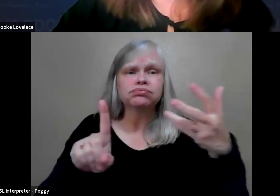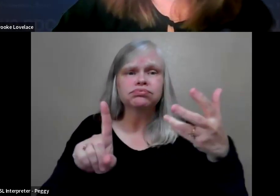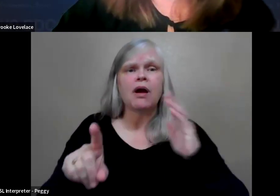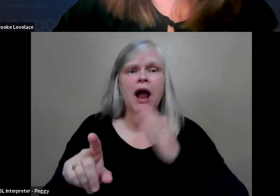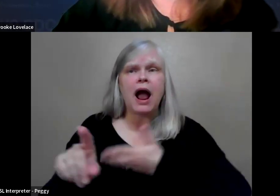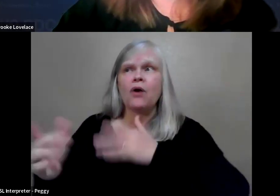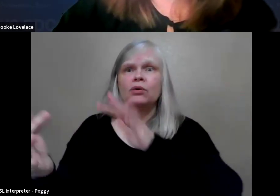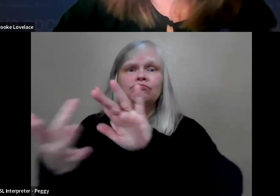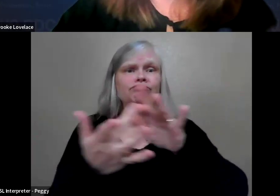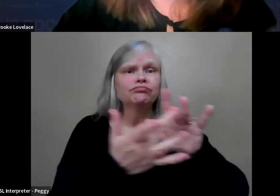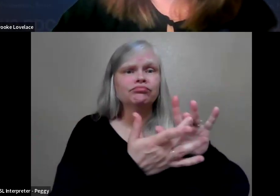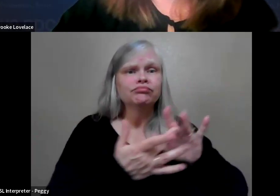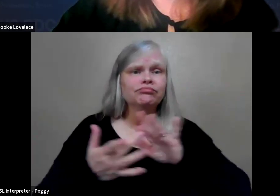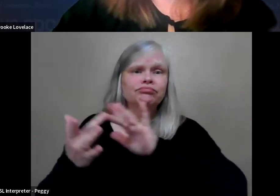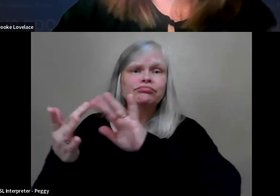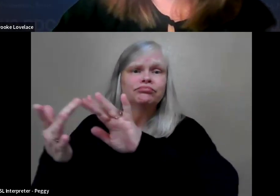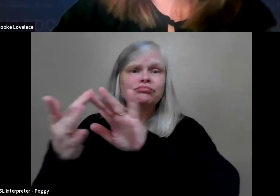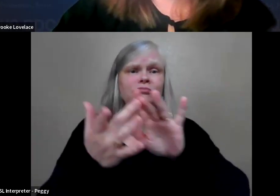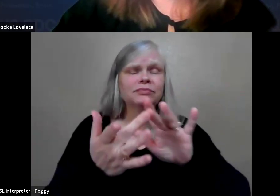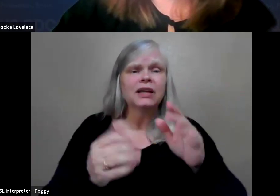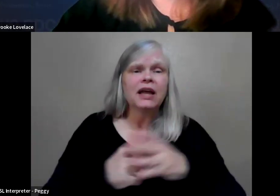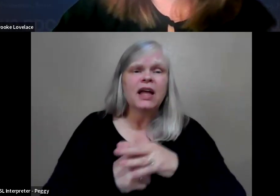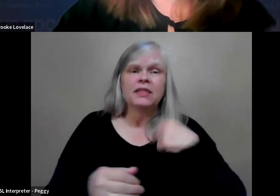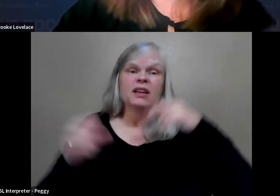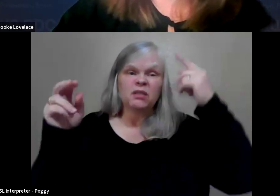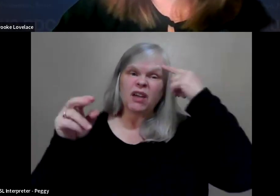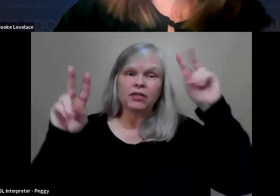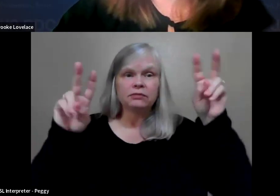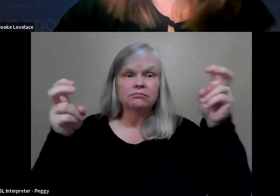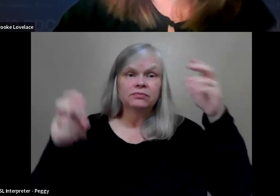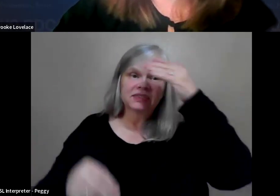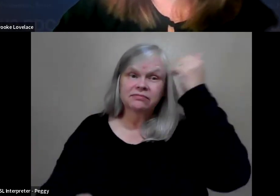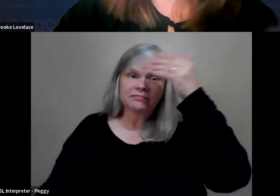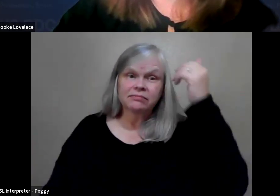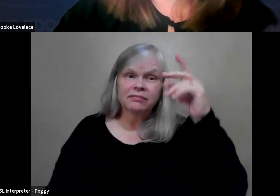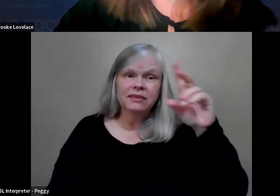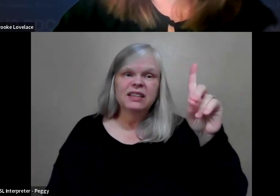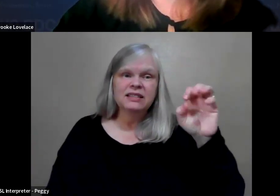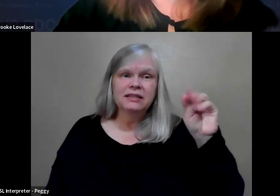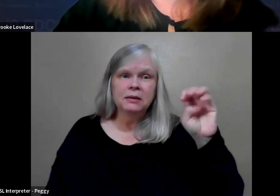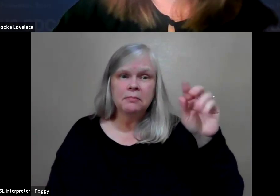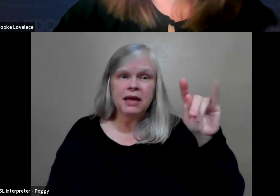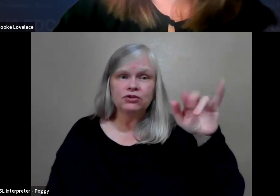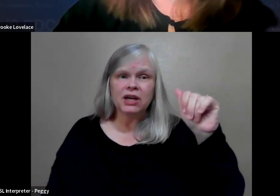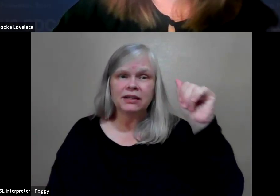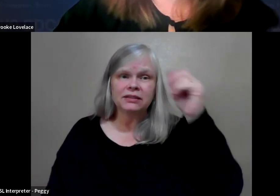networks. And certainly we thought that the topic of dementia is something that touches us all,